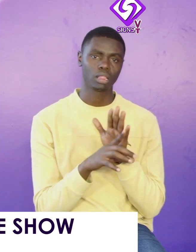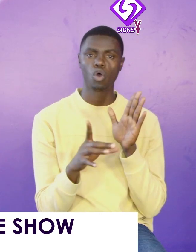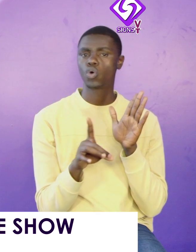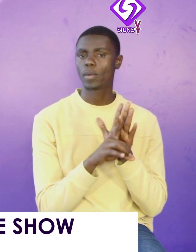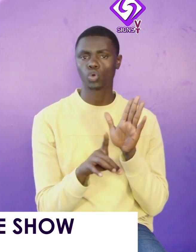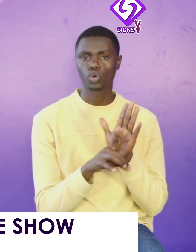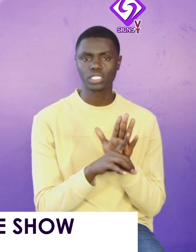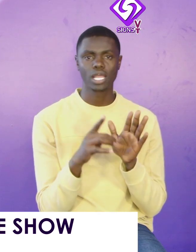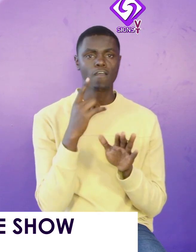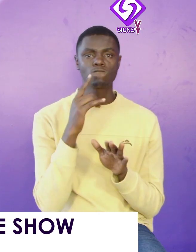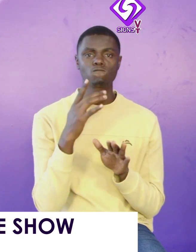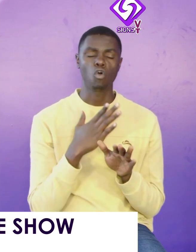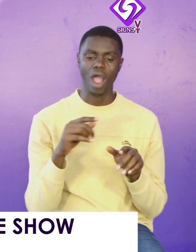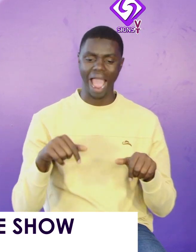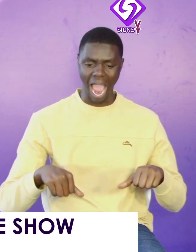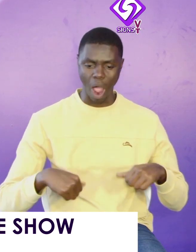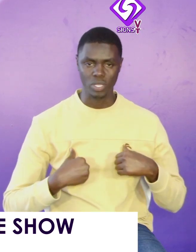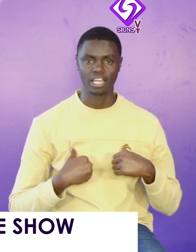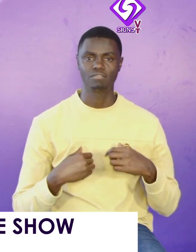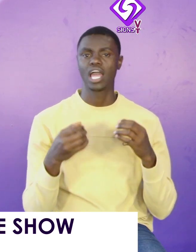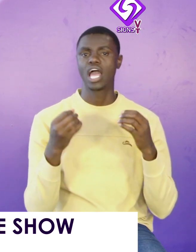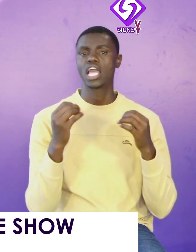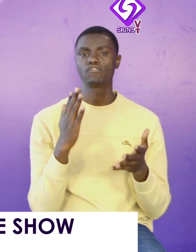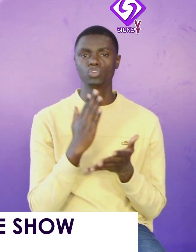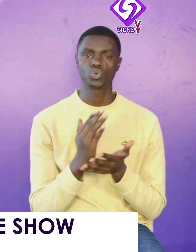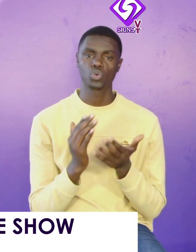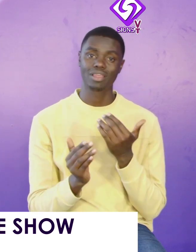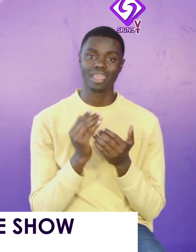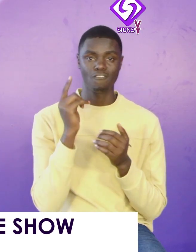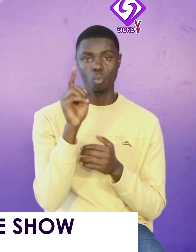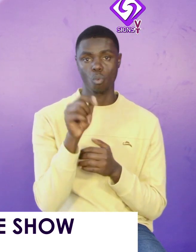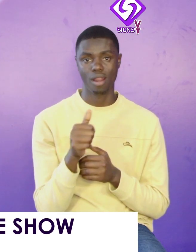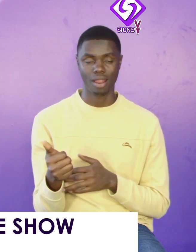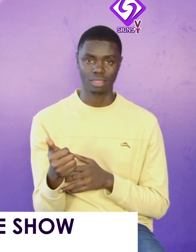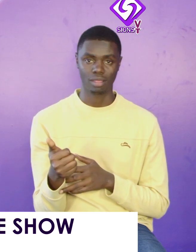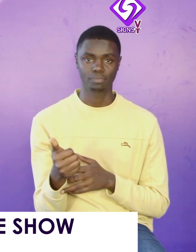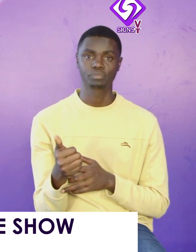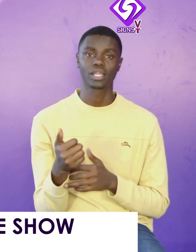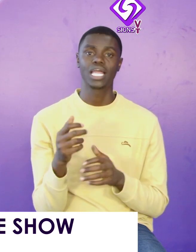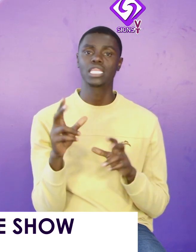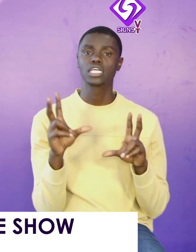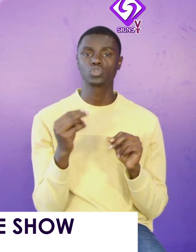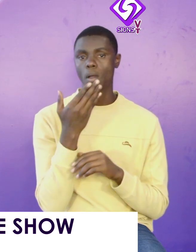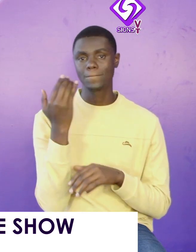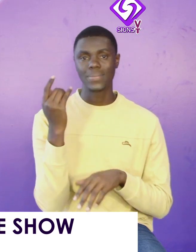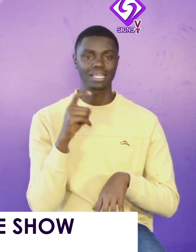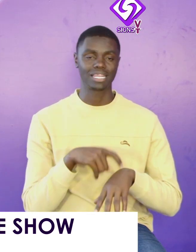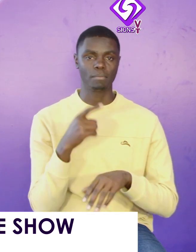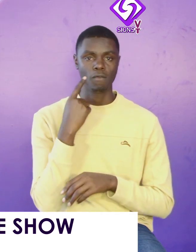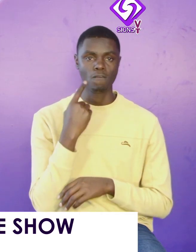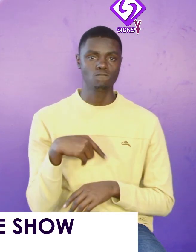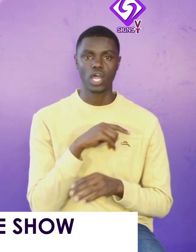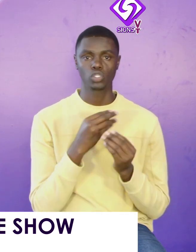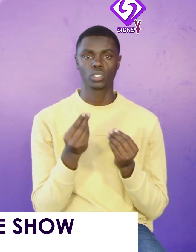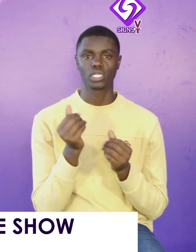for our own selves. If we truly care for each other, there is no better time for us to address